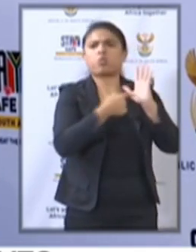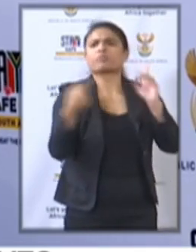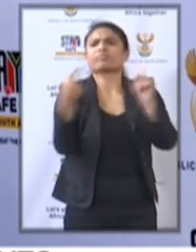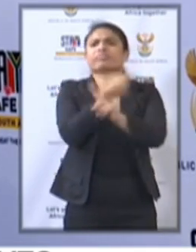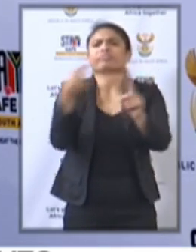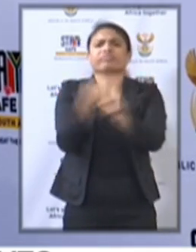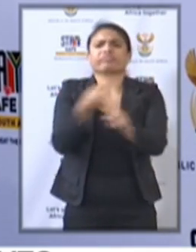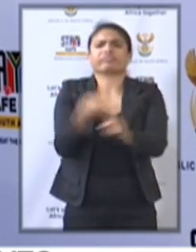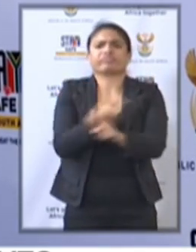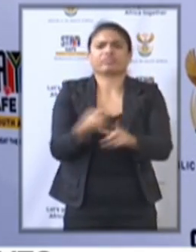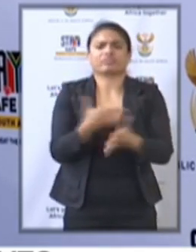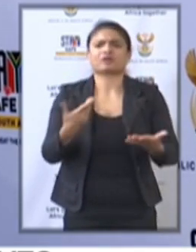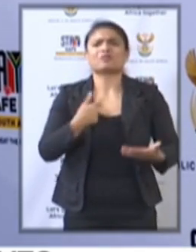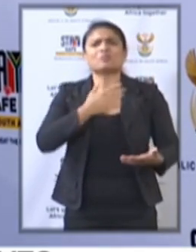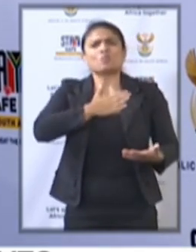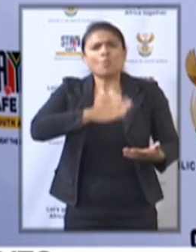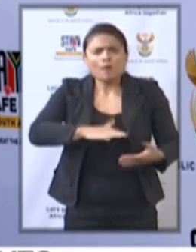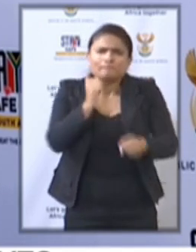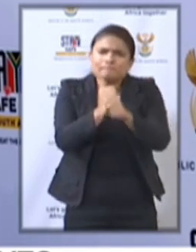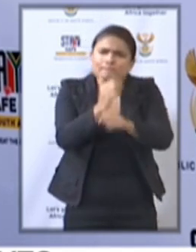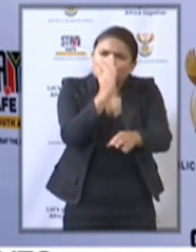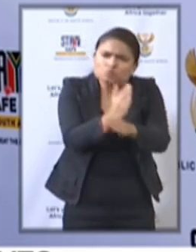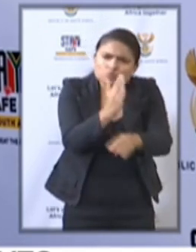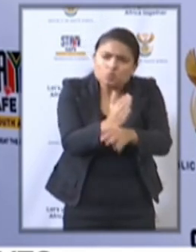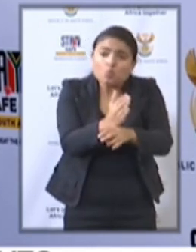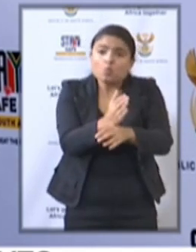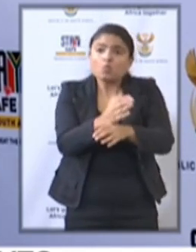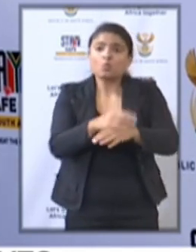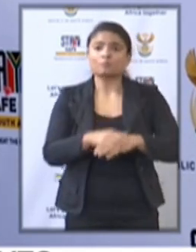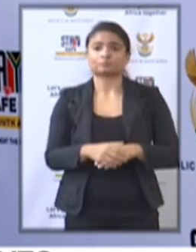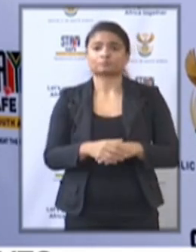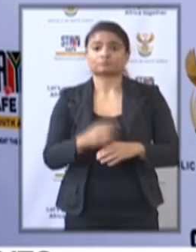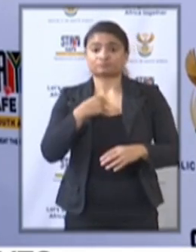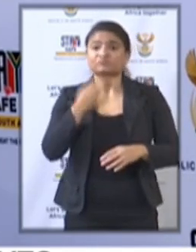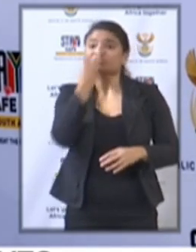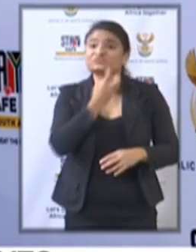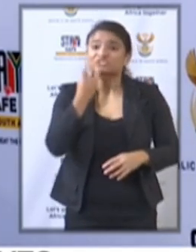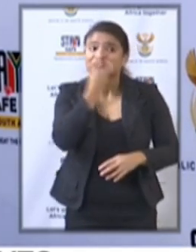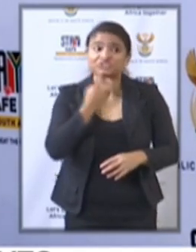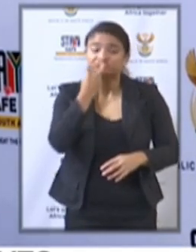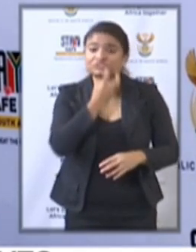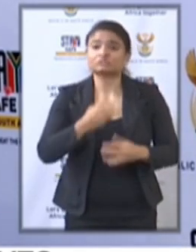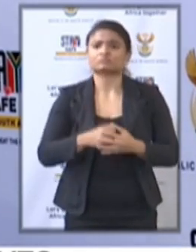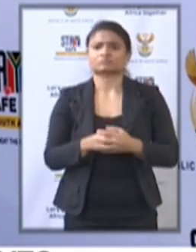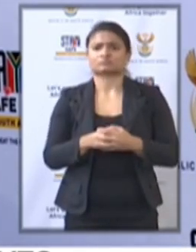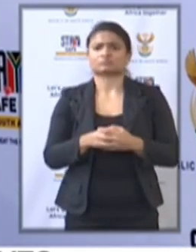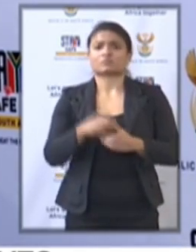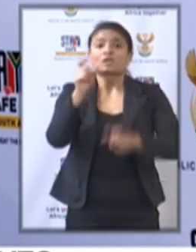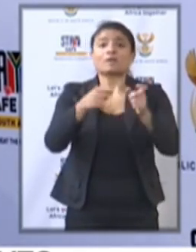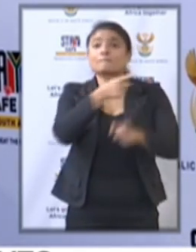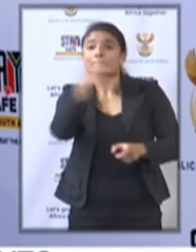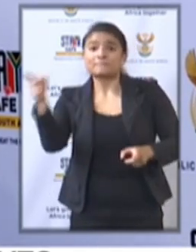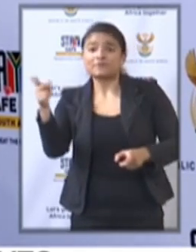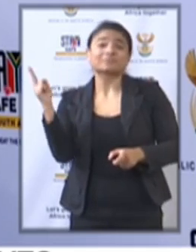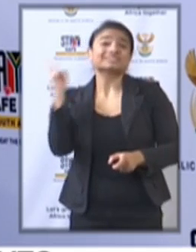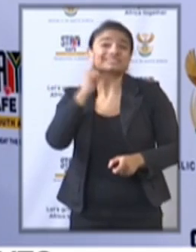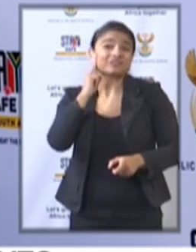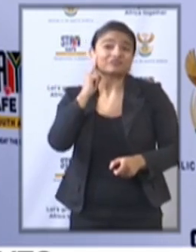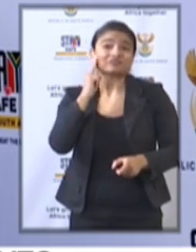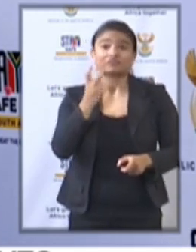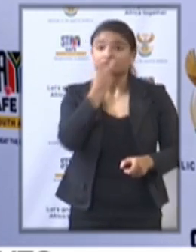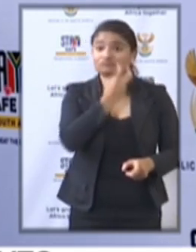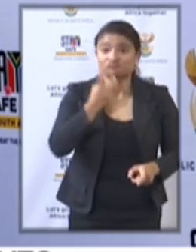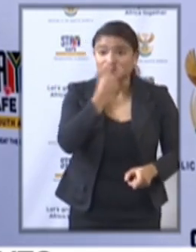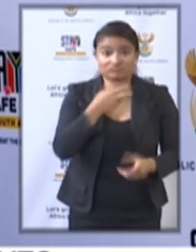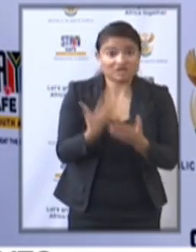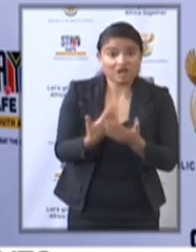udadewethu abona indebe zami zomlomo nabaningi abafana naye abangezwe. Well, I think